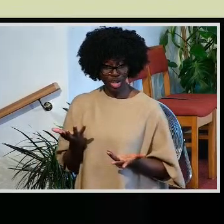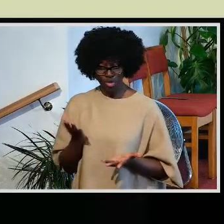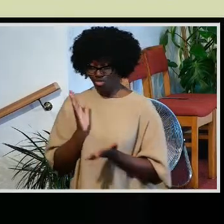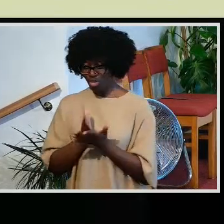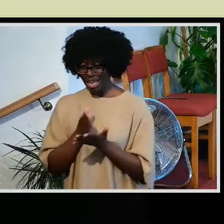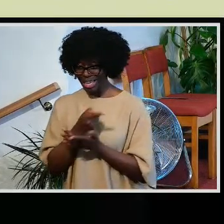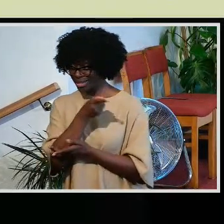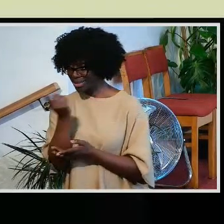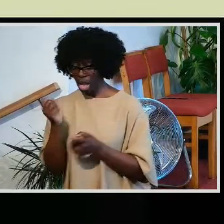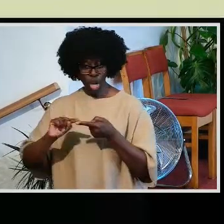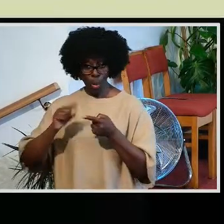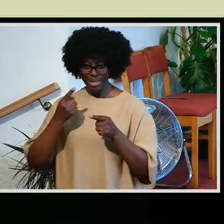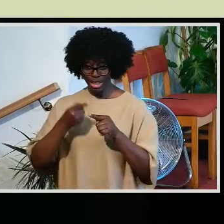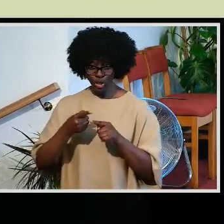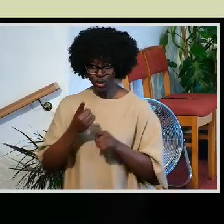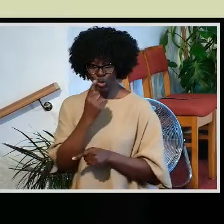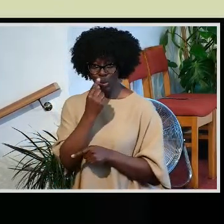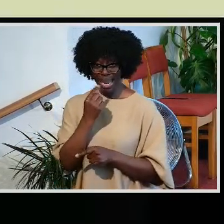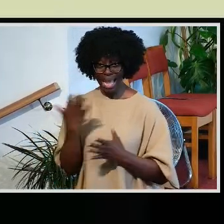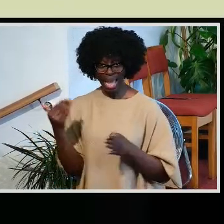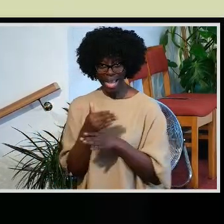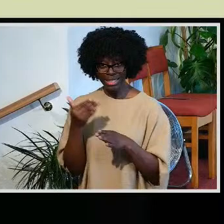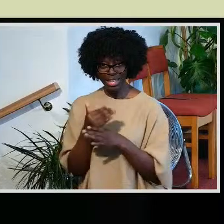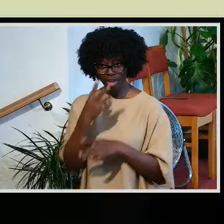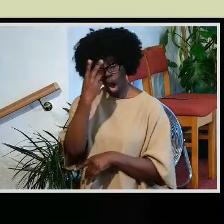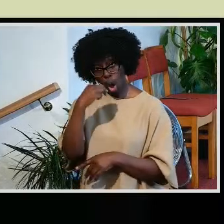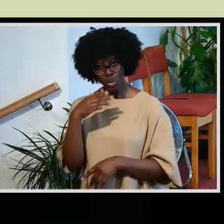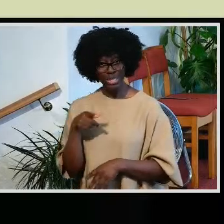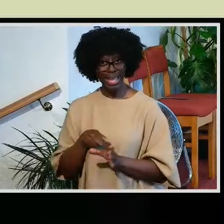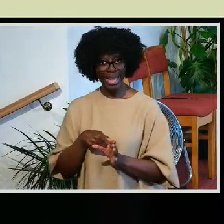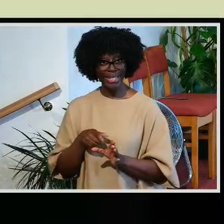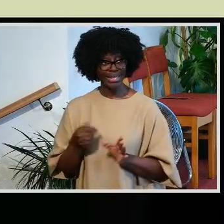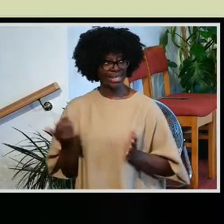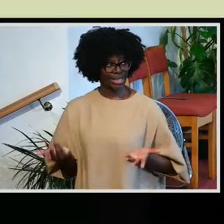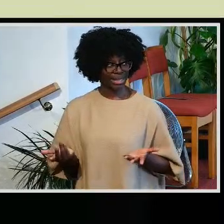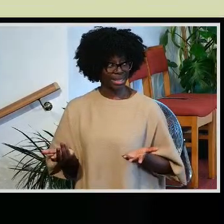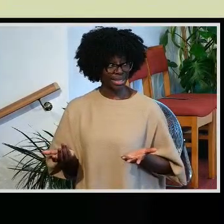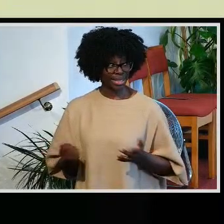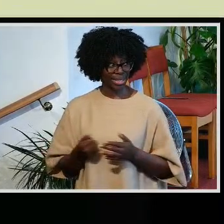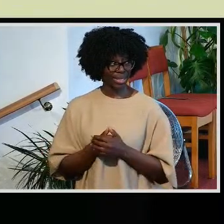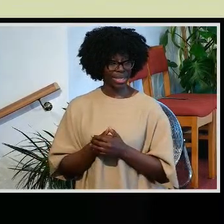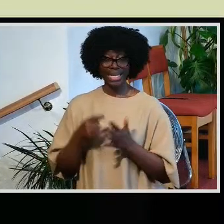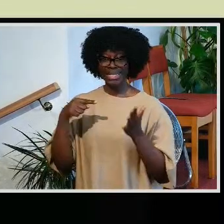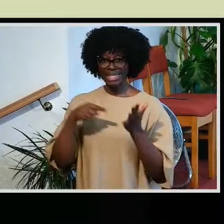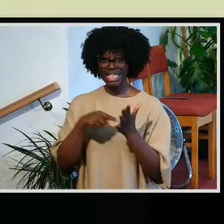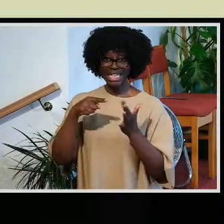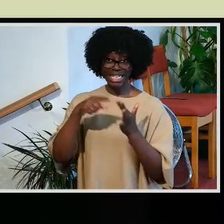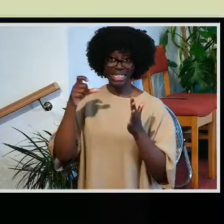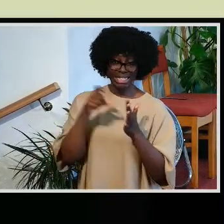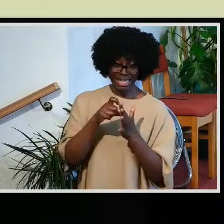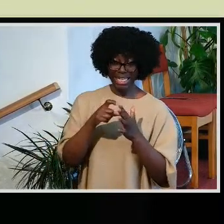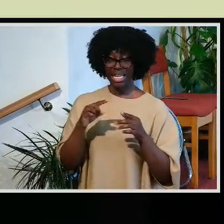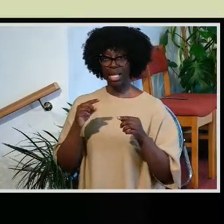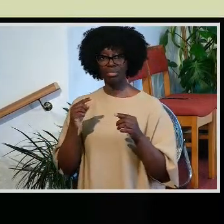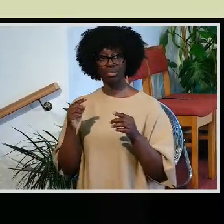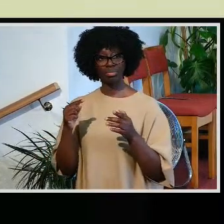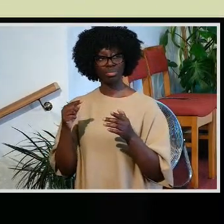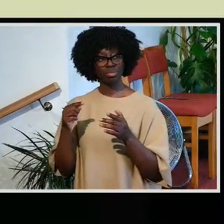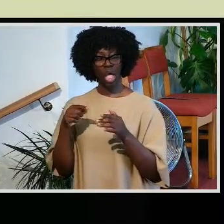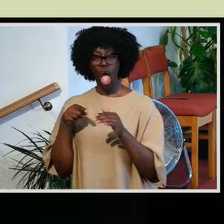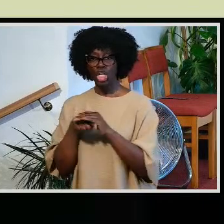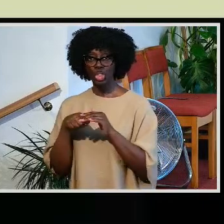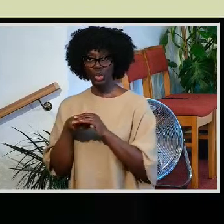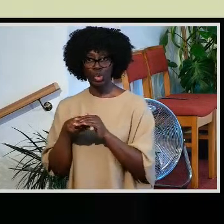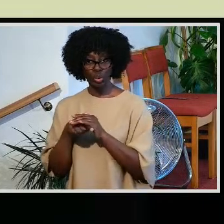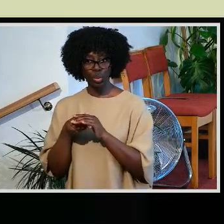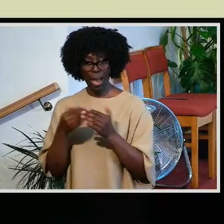into your older years. If you're interested as well, on the TED YouTube page, they've just recently done a series of